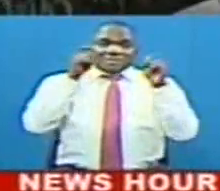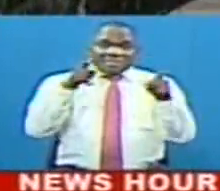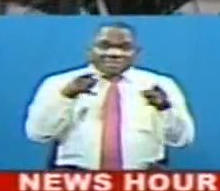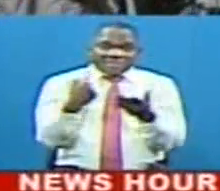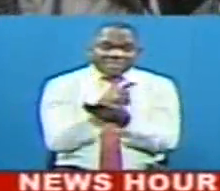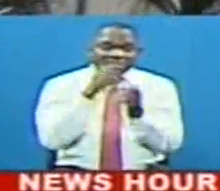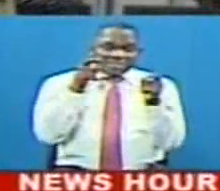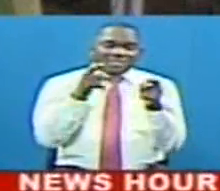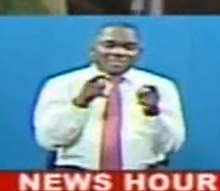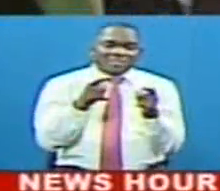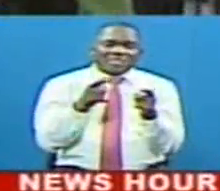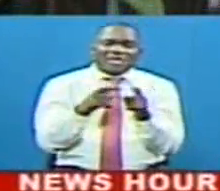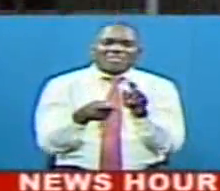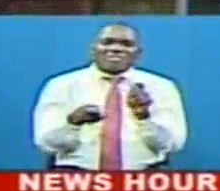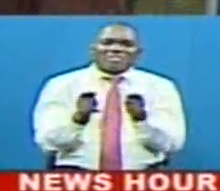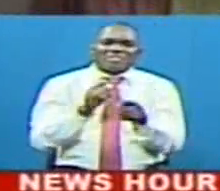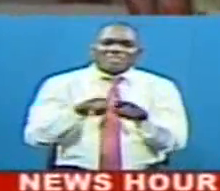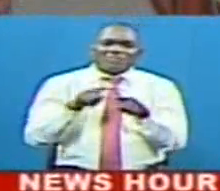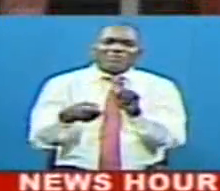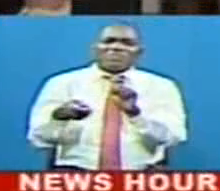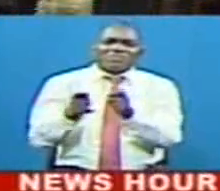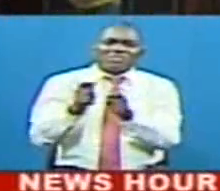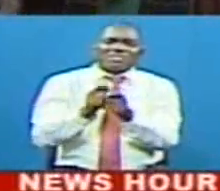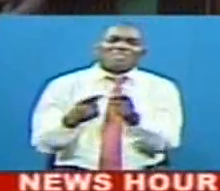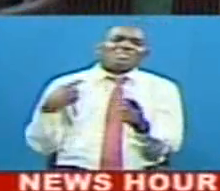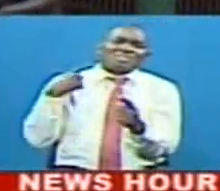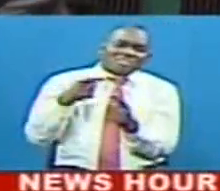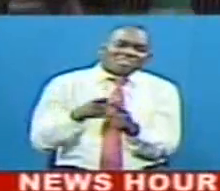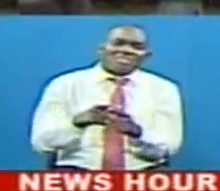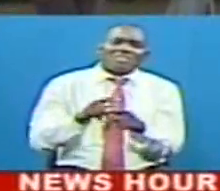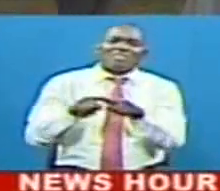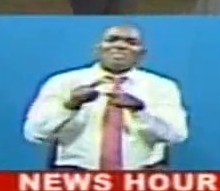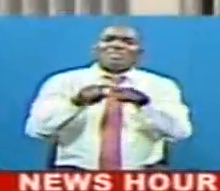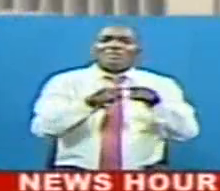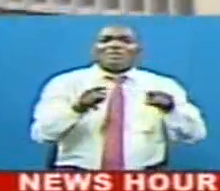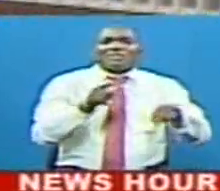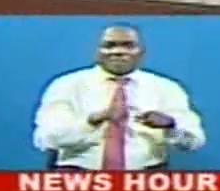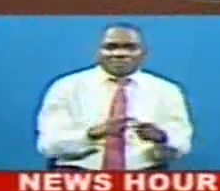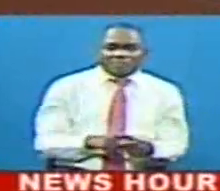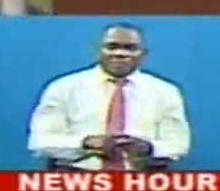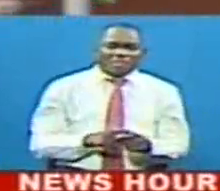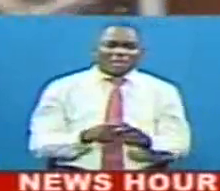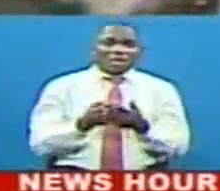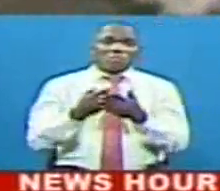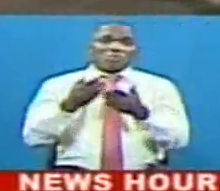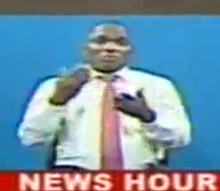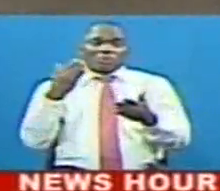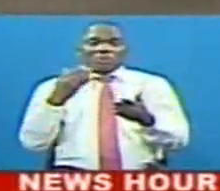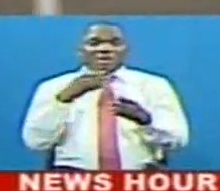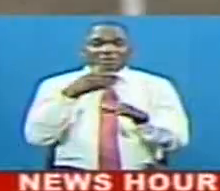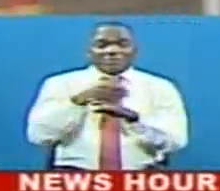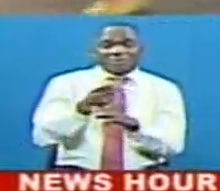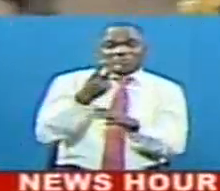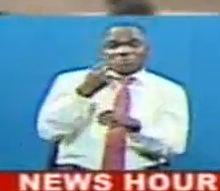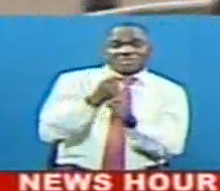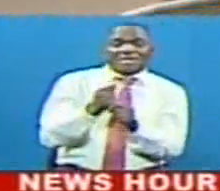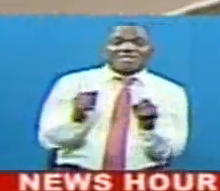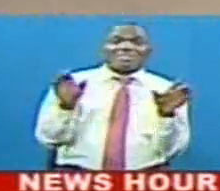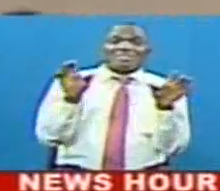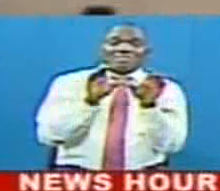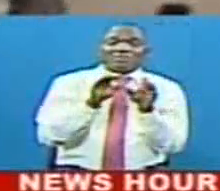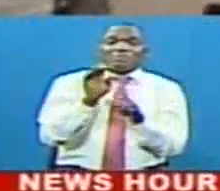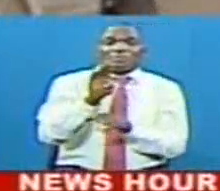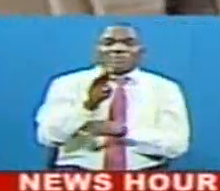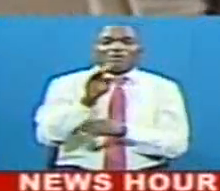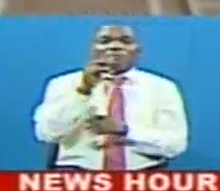Education in Ghana has gone through reforms since the era of Sir Gordon Godesberg, at a point after the two-year Certificate